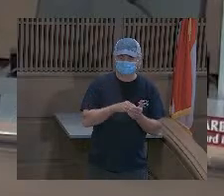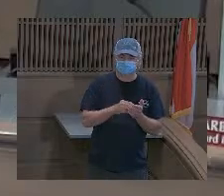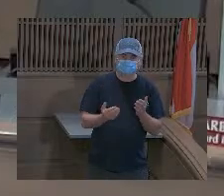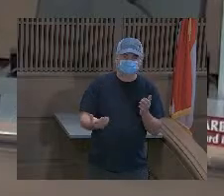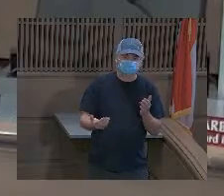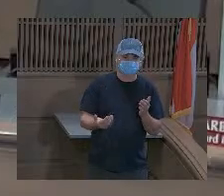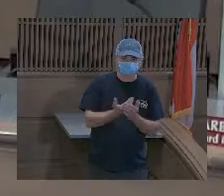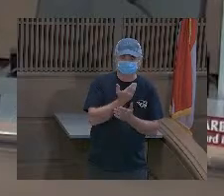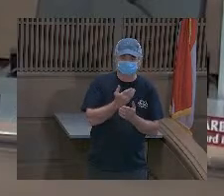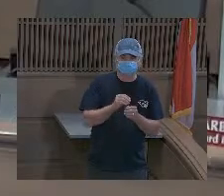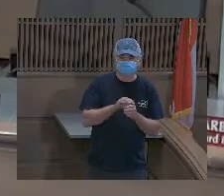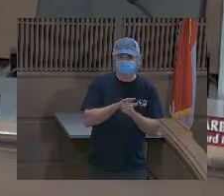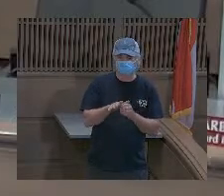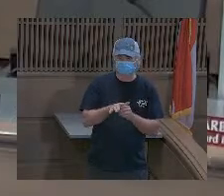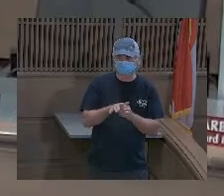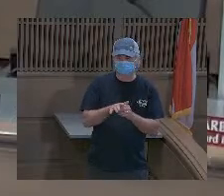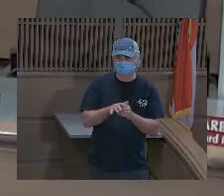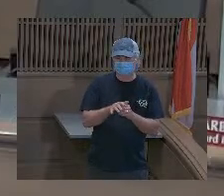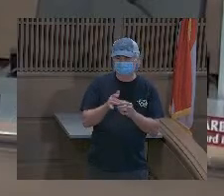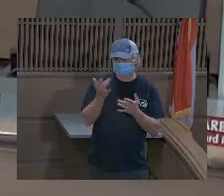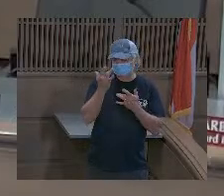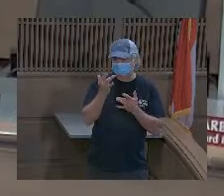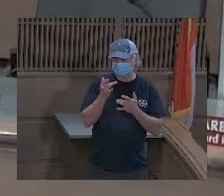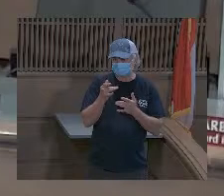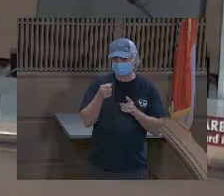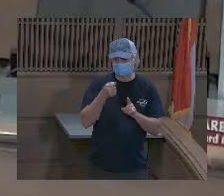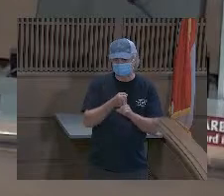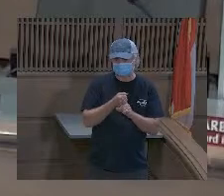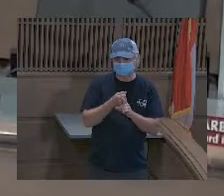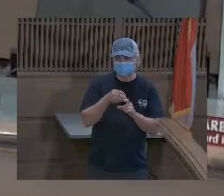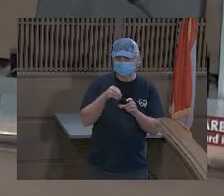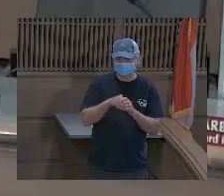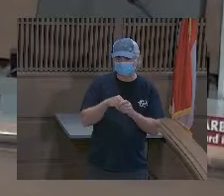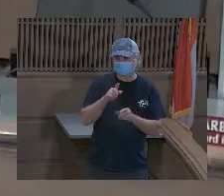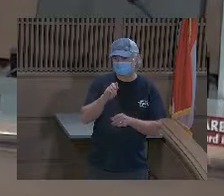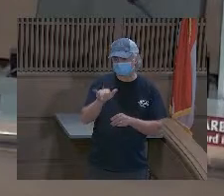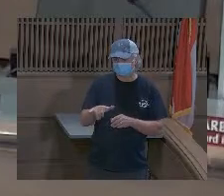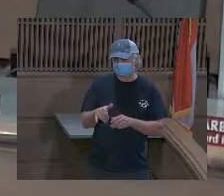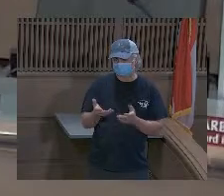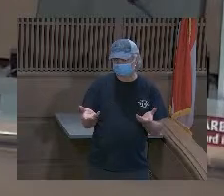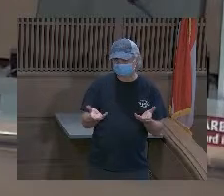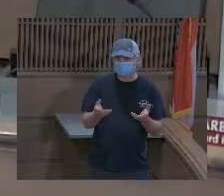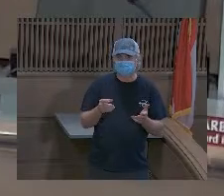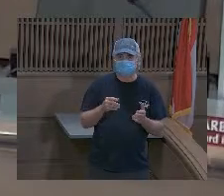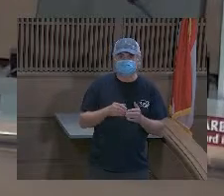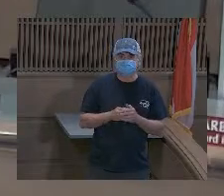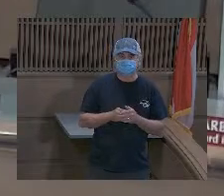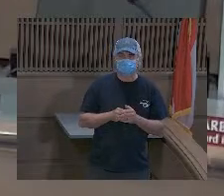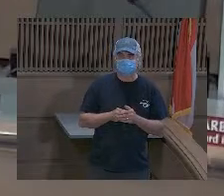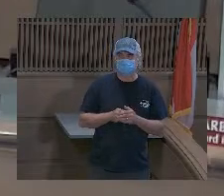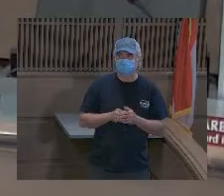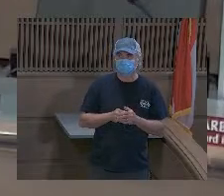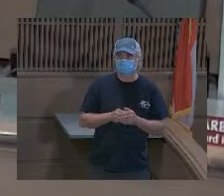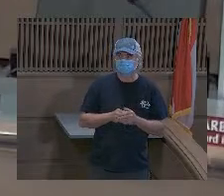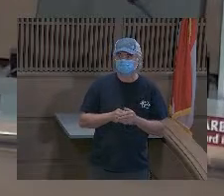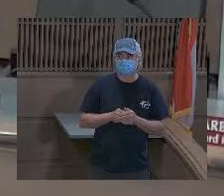COVID diagnosed here among Dougherty County residents. So that's more than